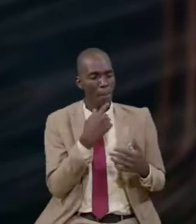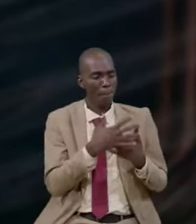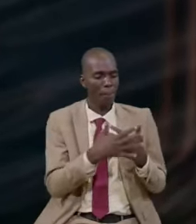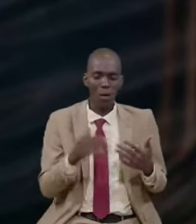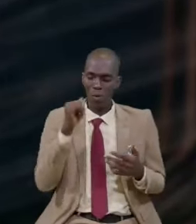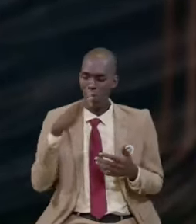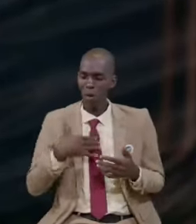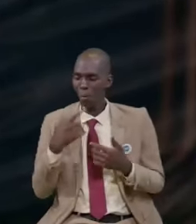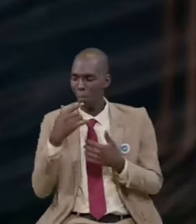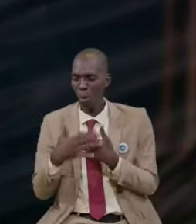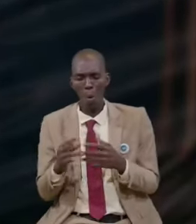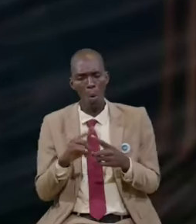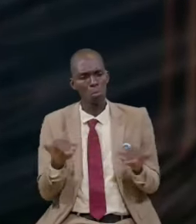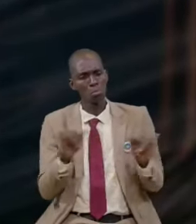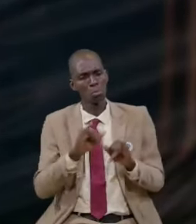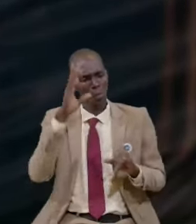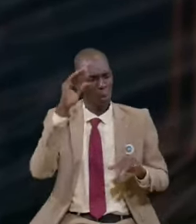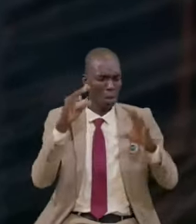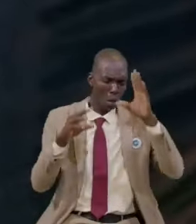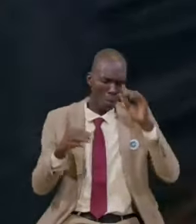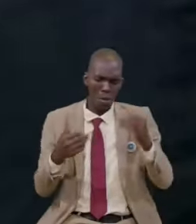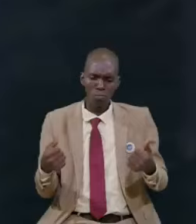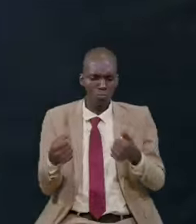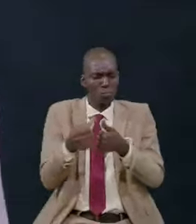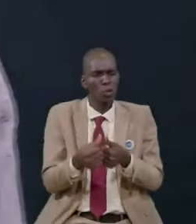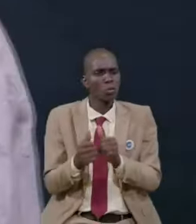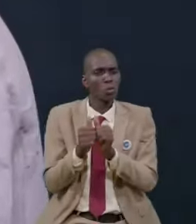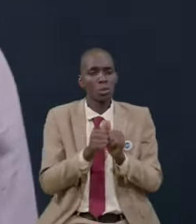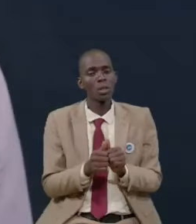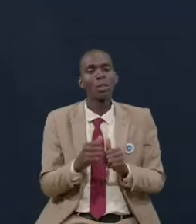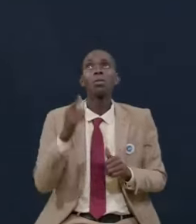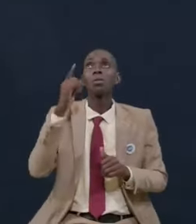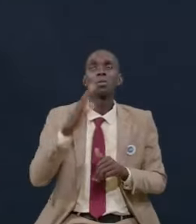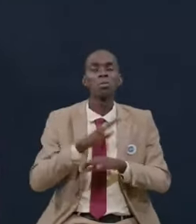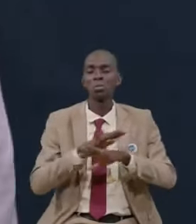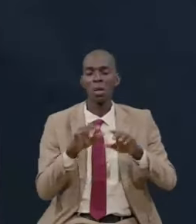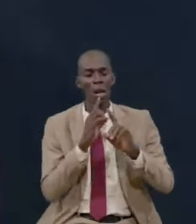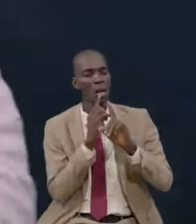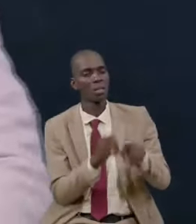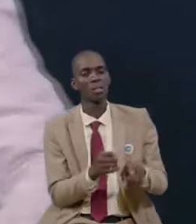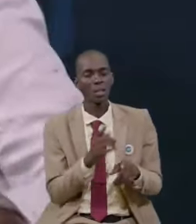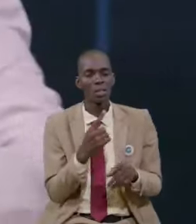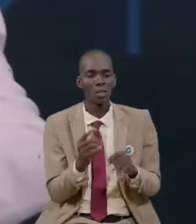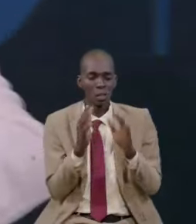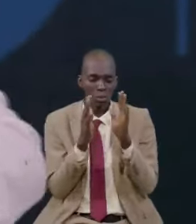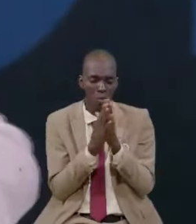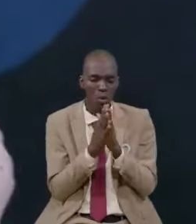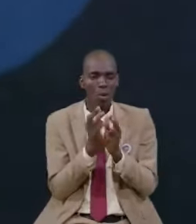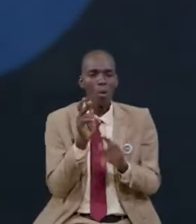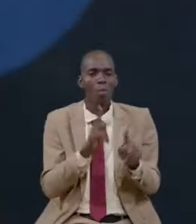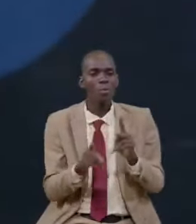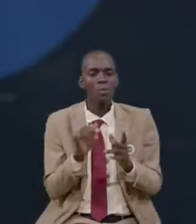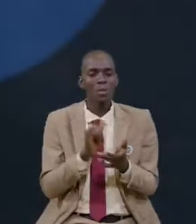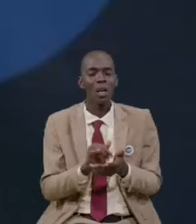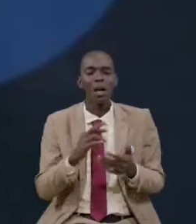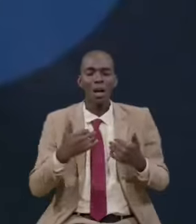like that, God doesn't answer the prayer of the people whose hands are defiled by blood.